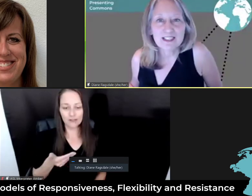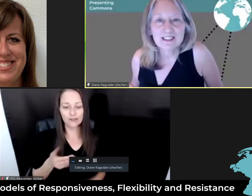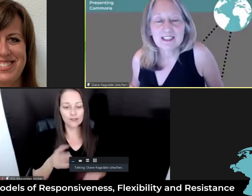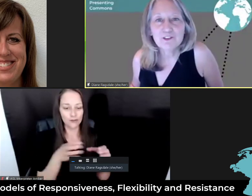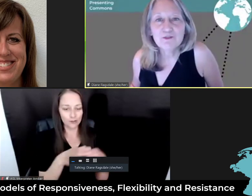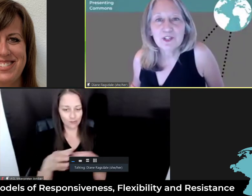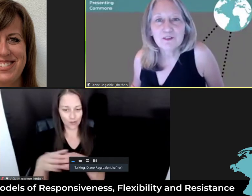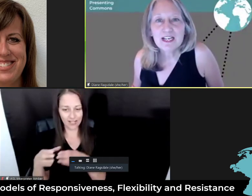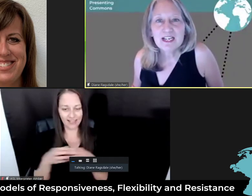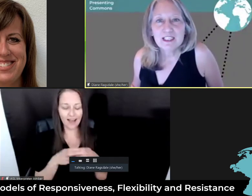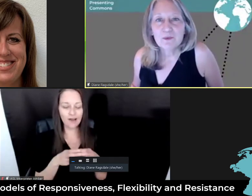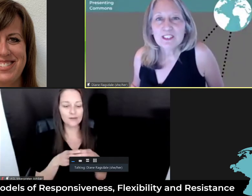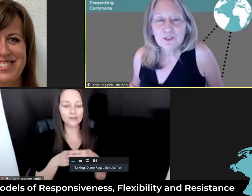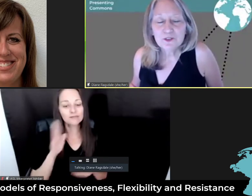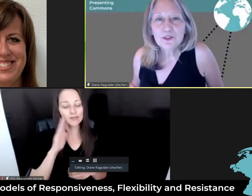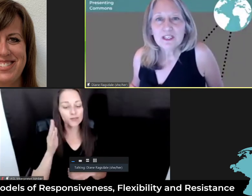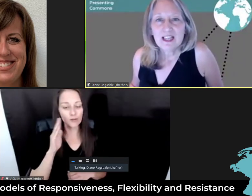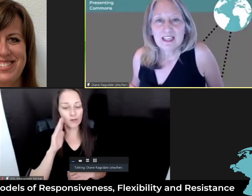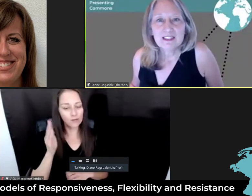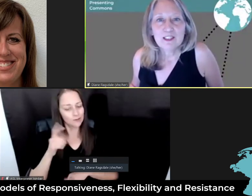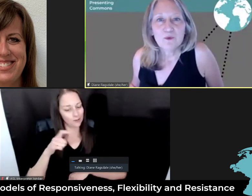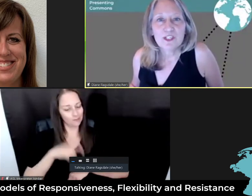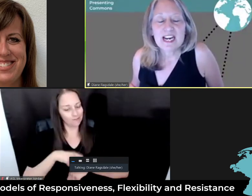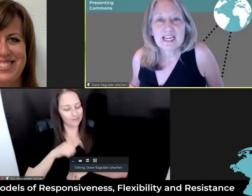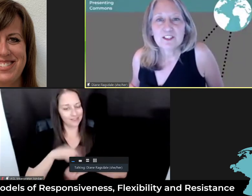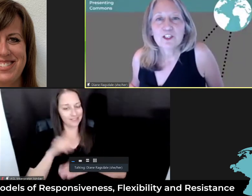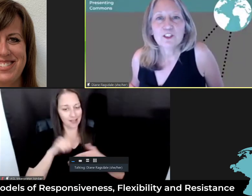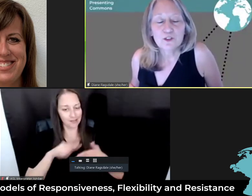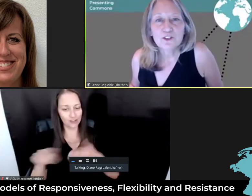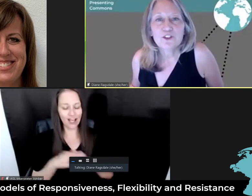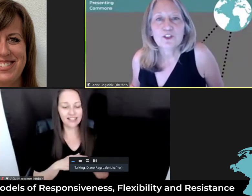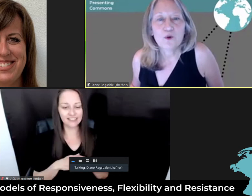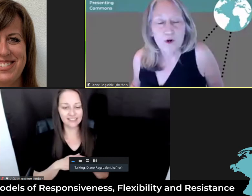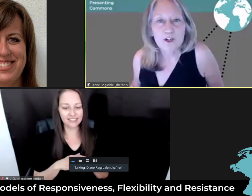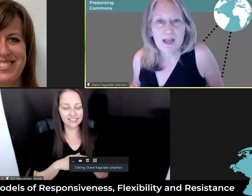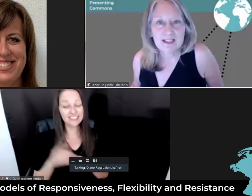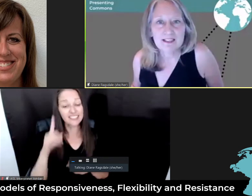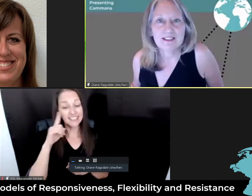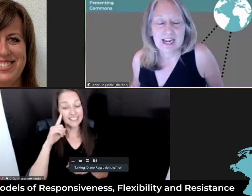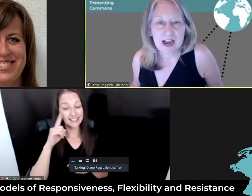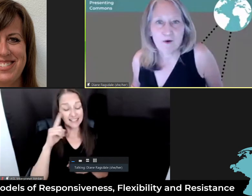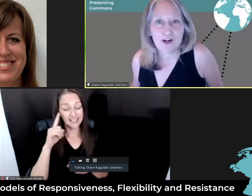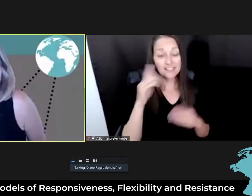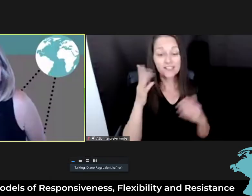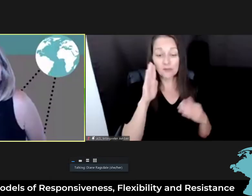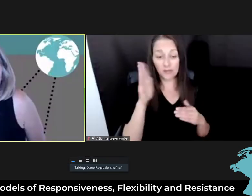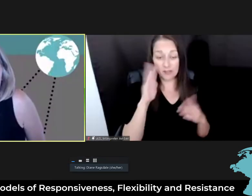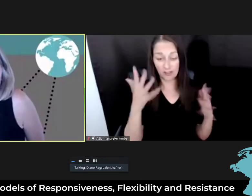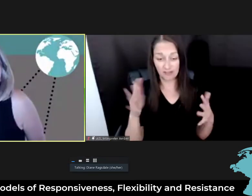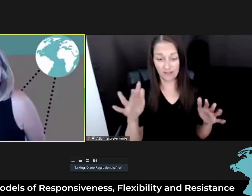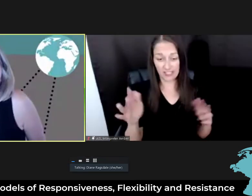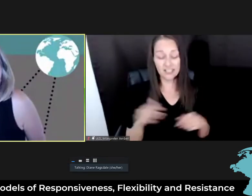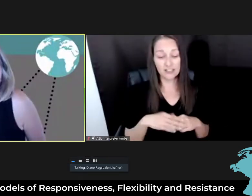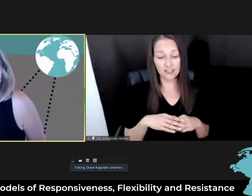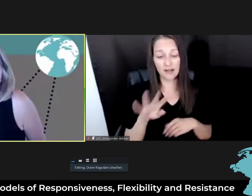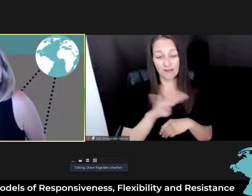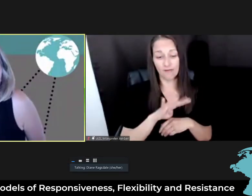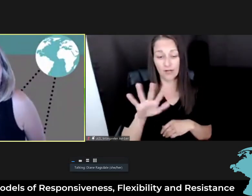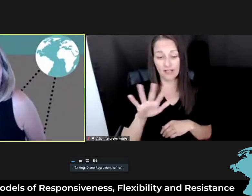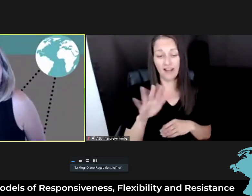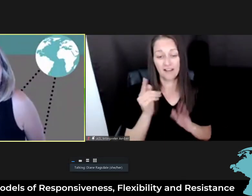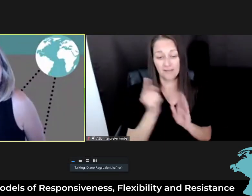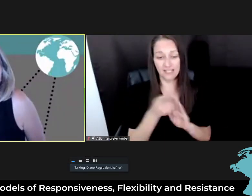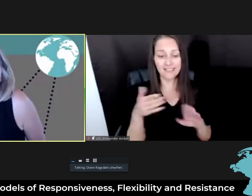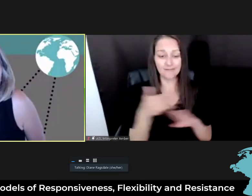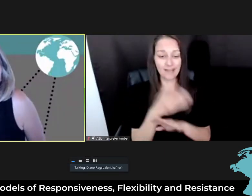time check and let you know that we do think that we're going to end closer to 4:15. We really hope you can stick around so